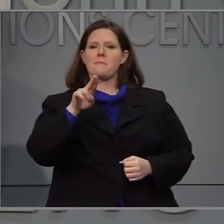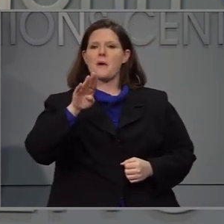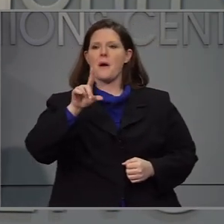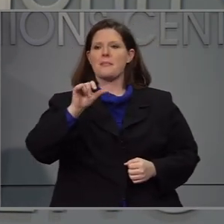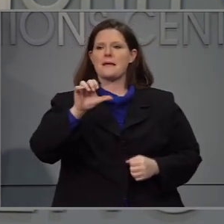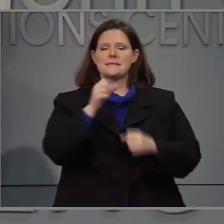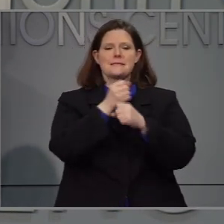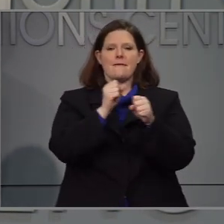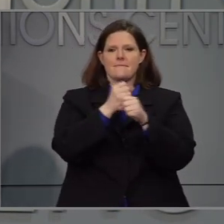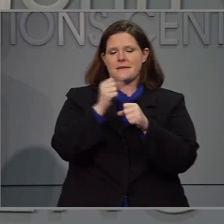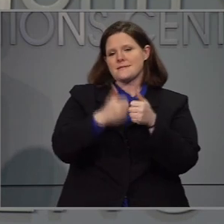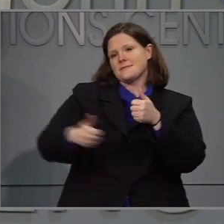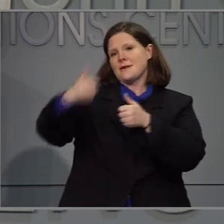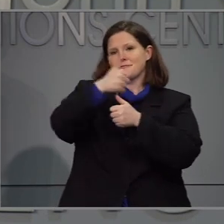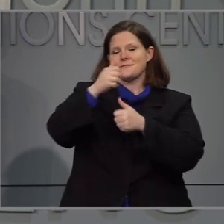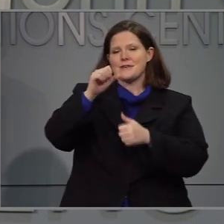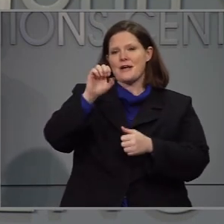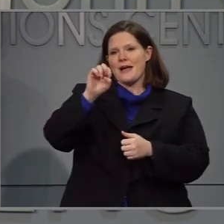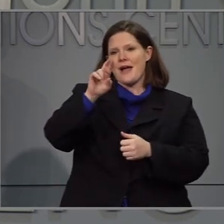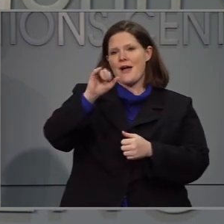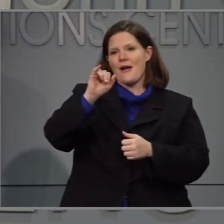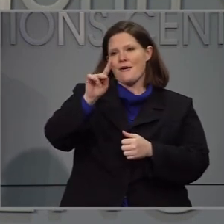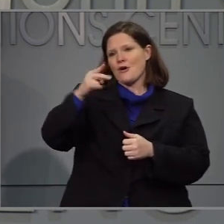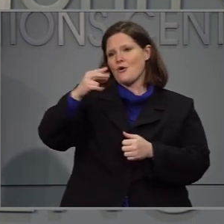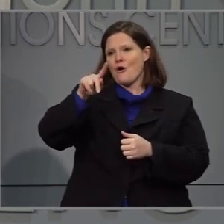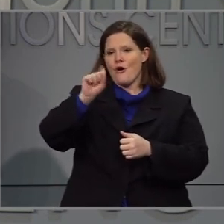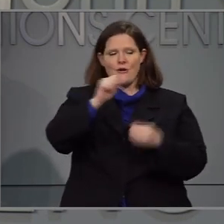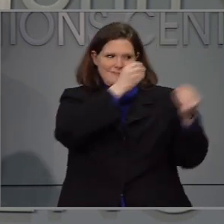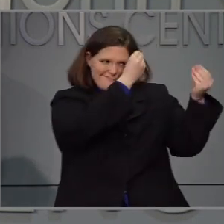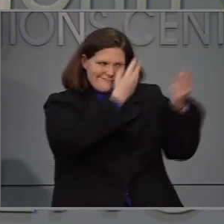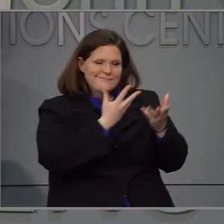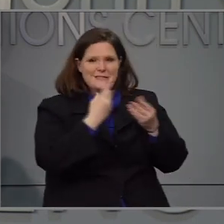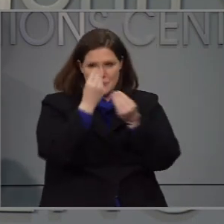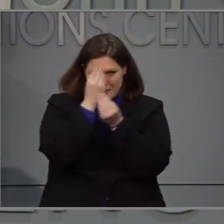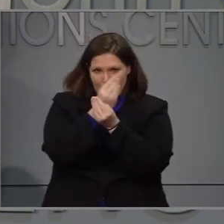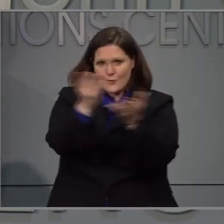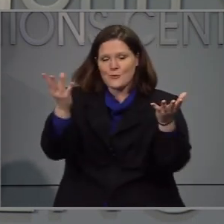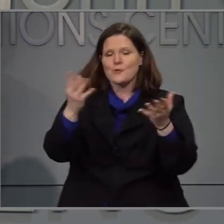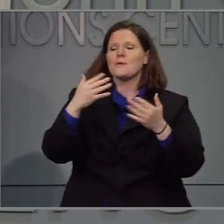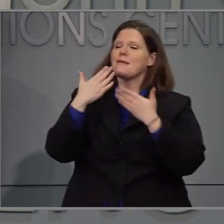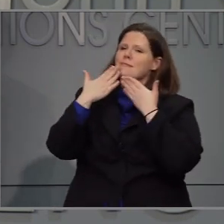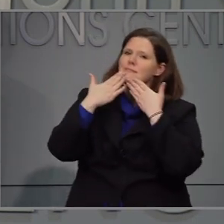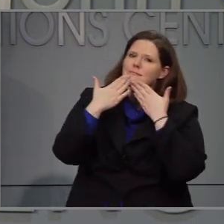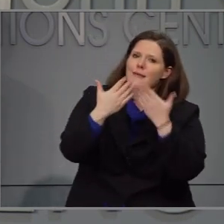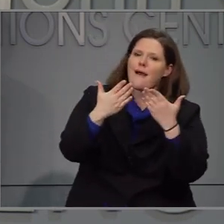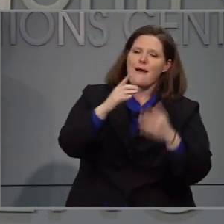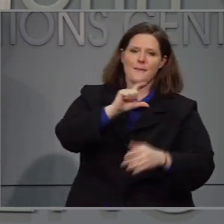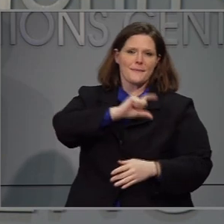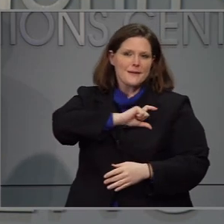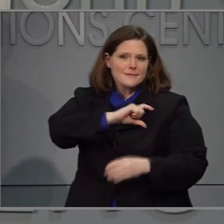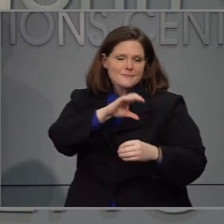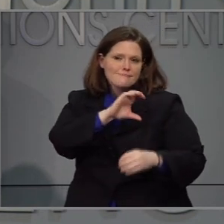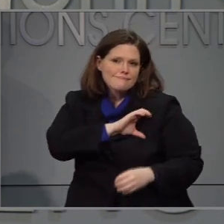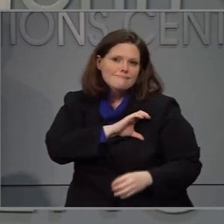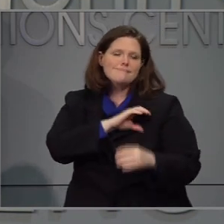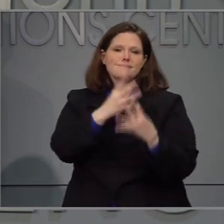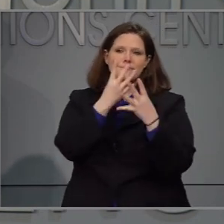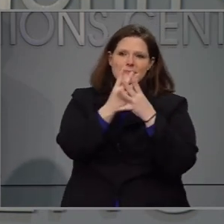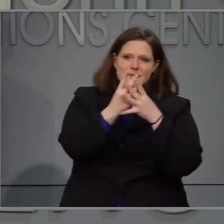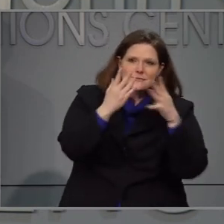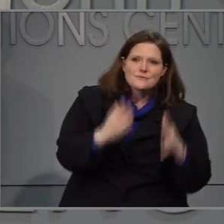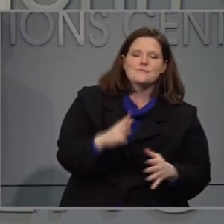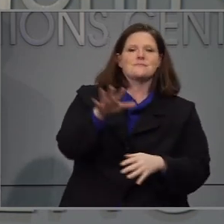first responders, law enforcement, emergency management, and correctional officers for the great work they continue to do every day